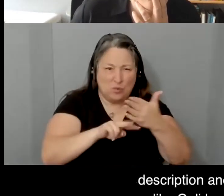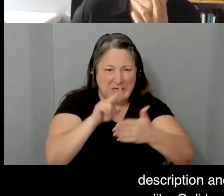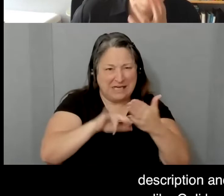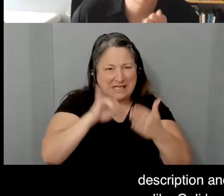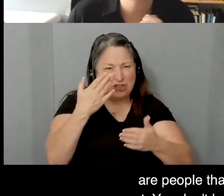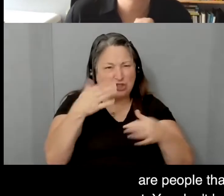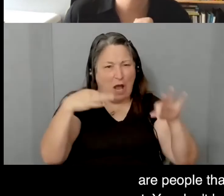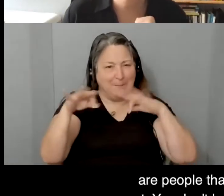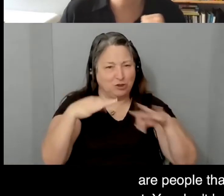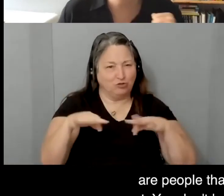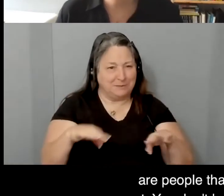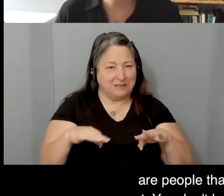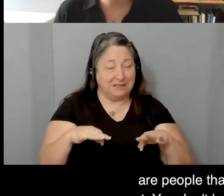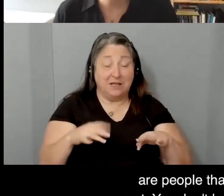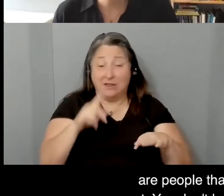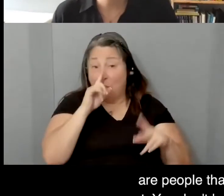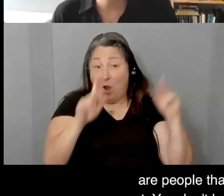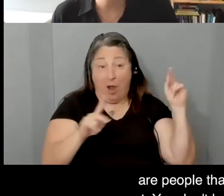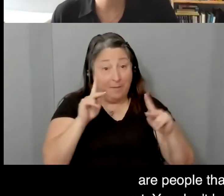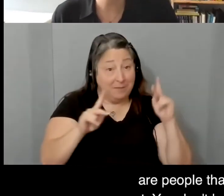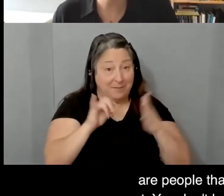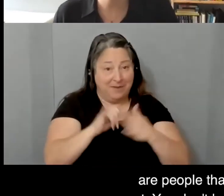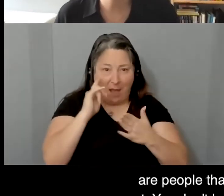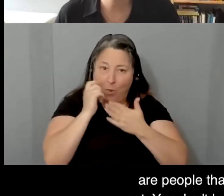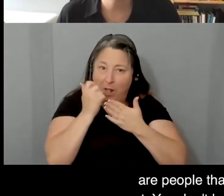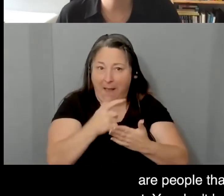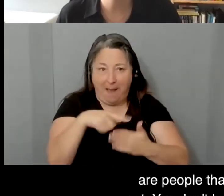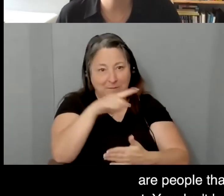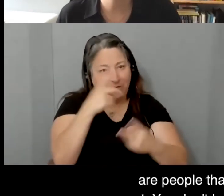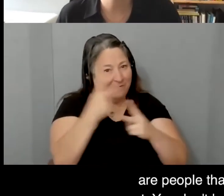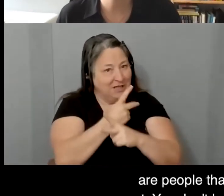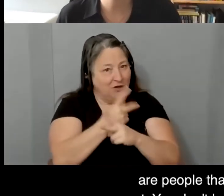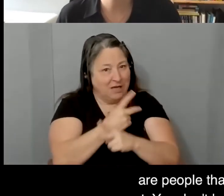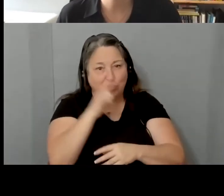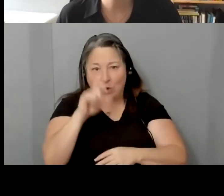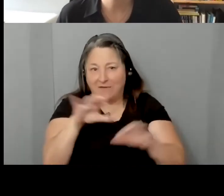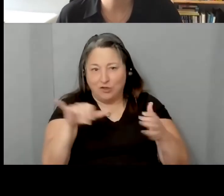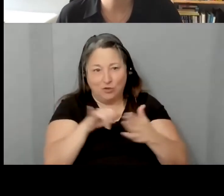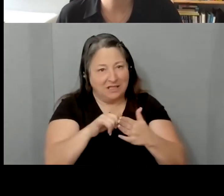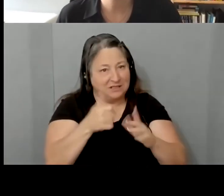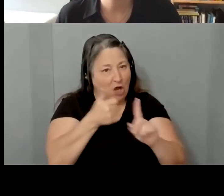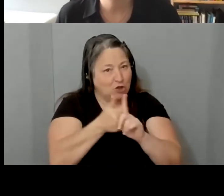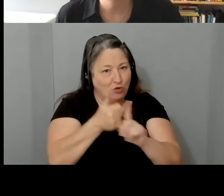mentioned too, there are people that will help you figure this out. You don't have to do this on your own.